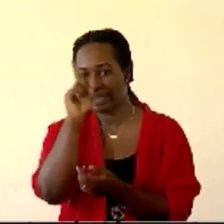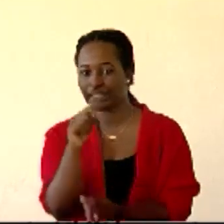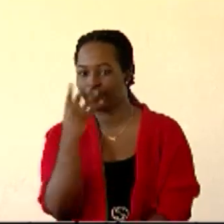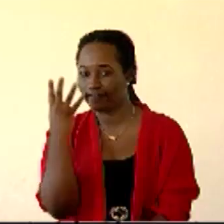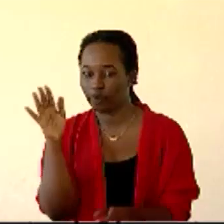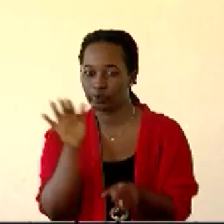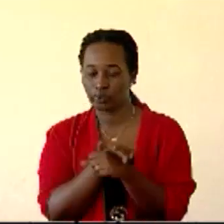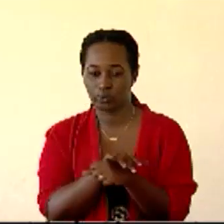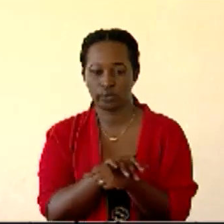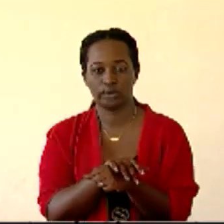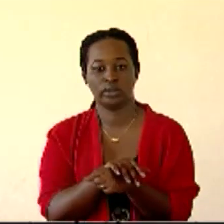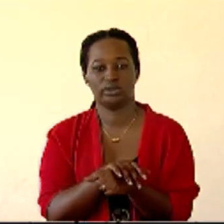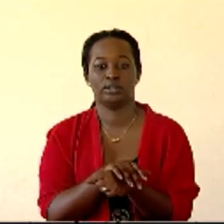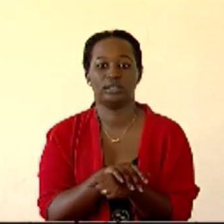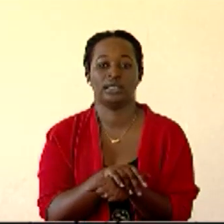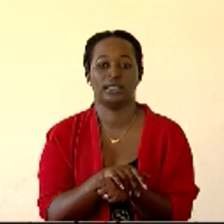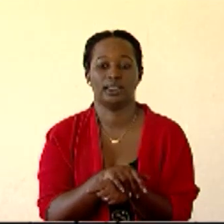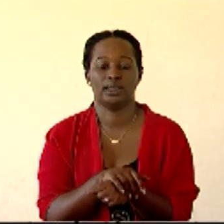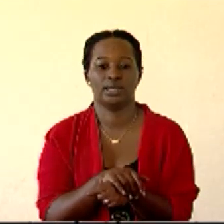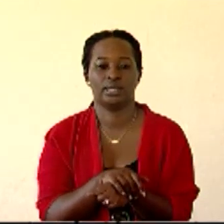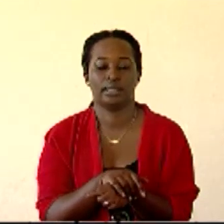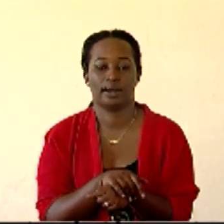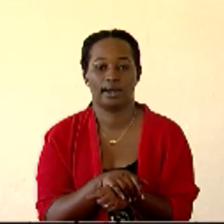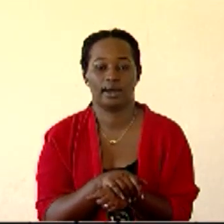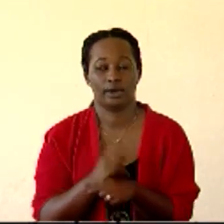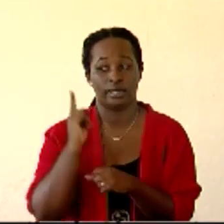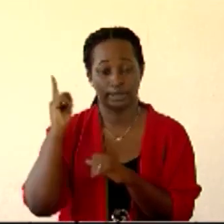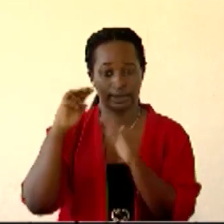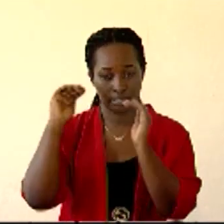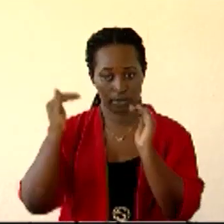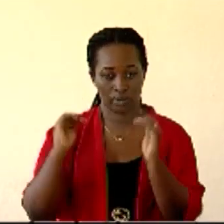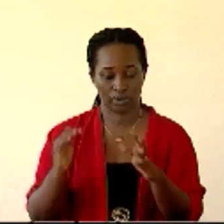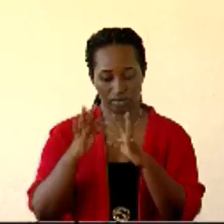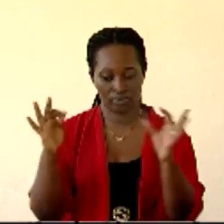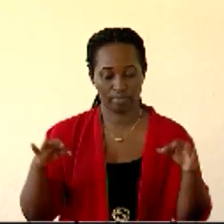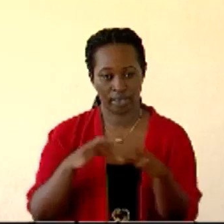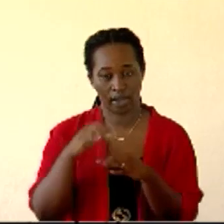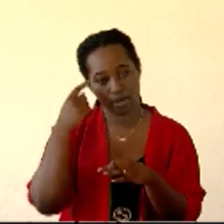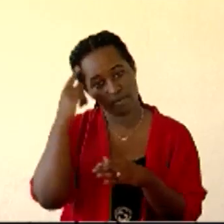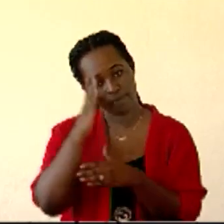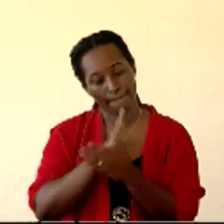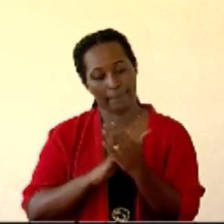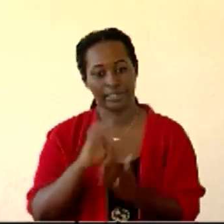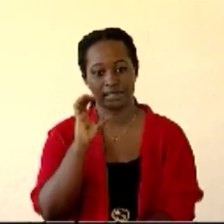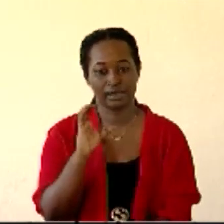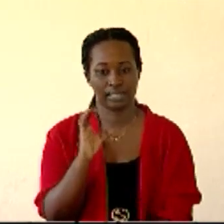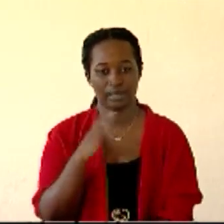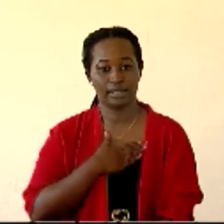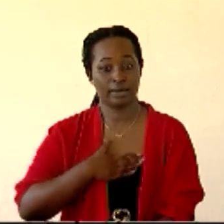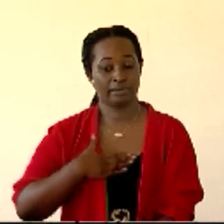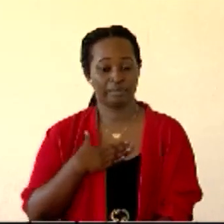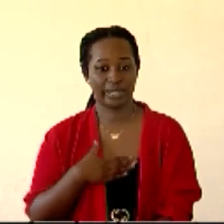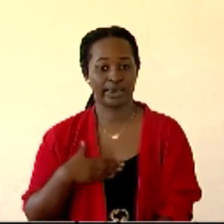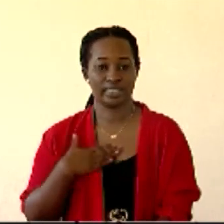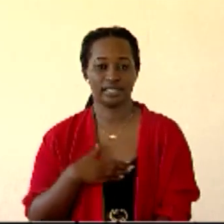that they correspond. So this is the structural formula for part C. Please keep